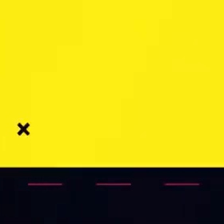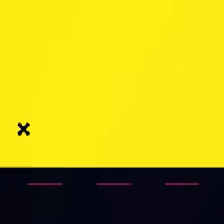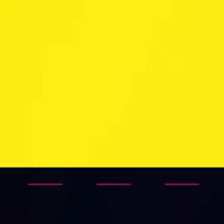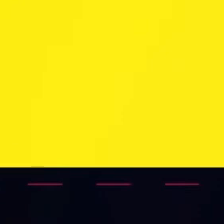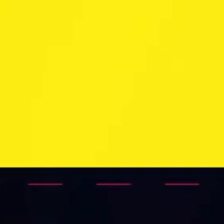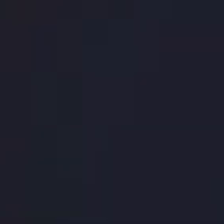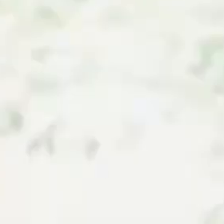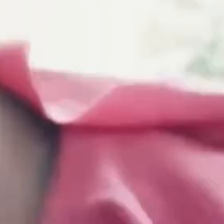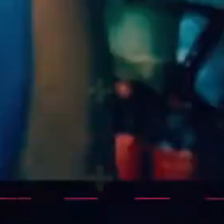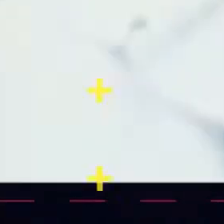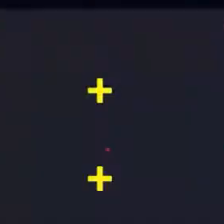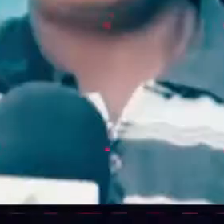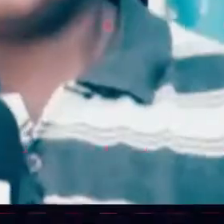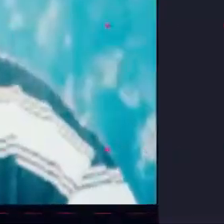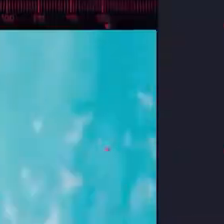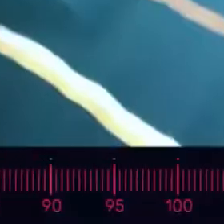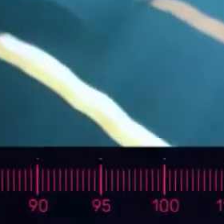The next episode of Nicaragua Linda and Segura Linda and Segura Linda